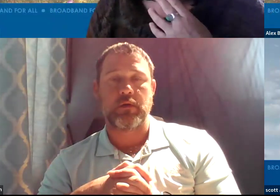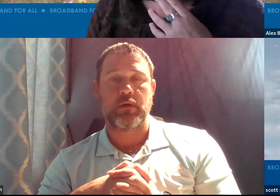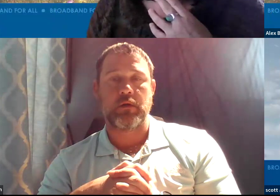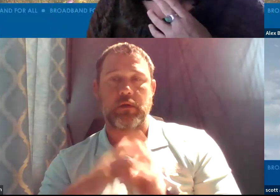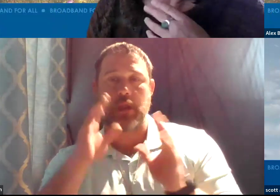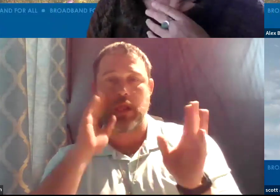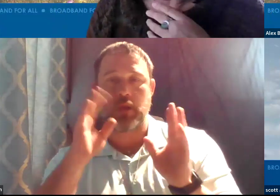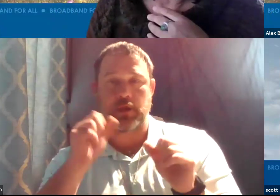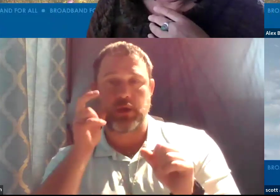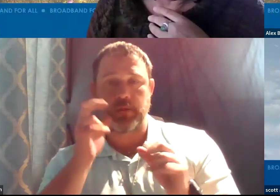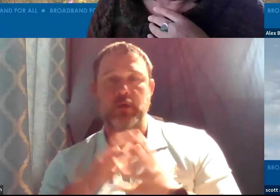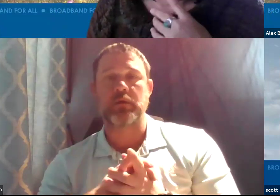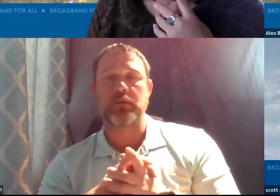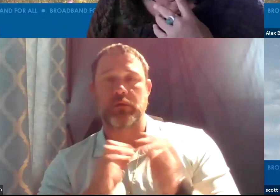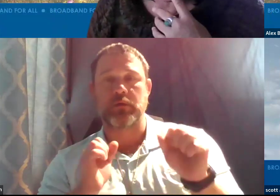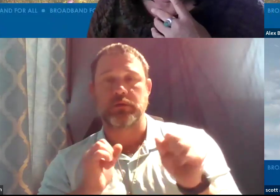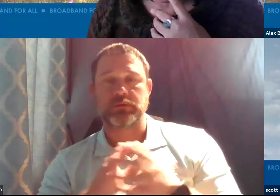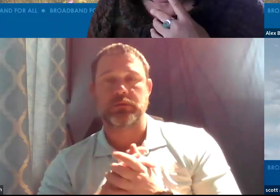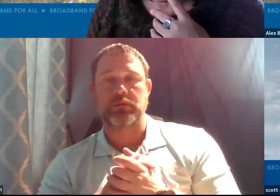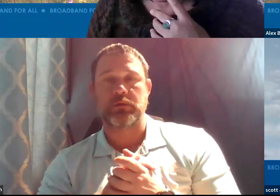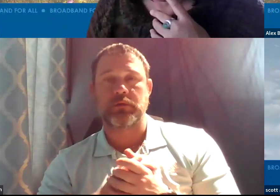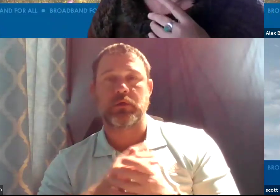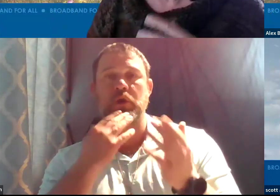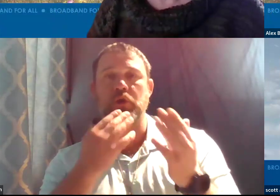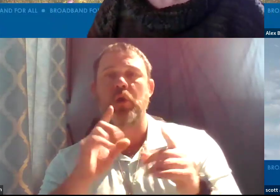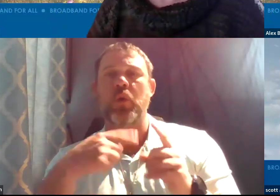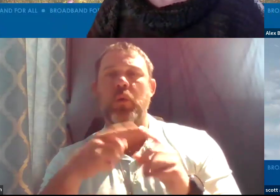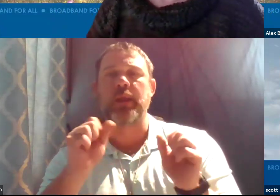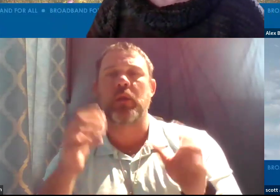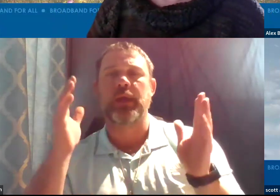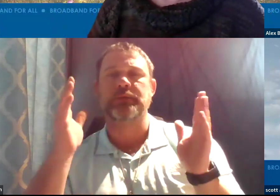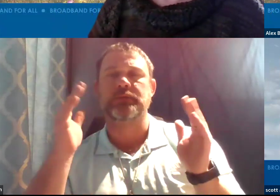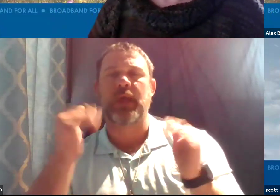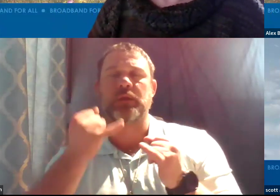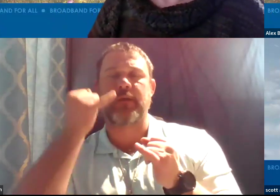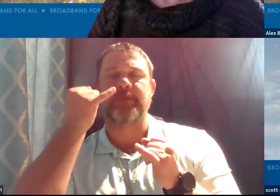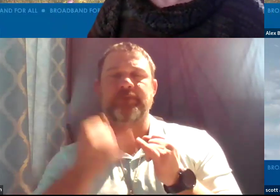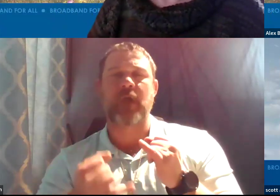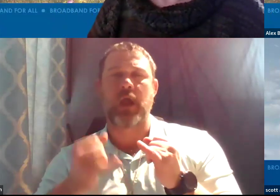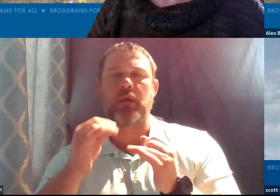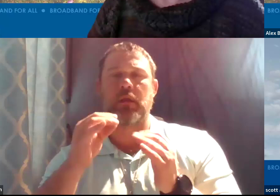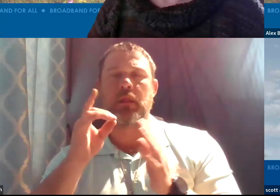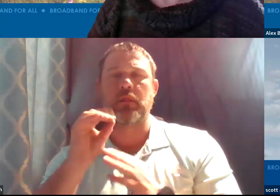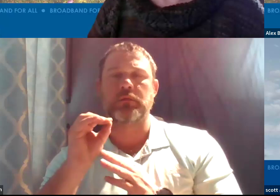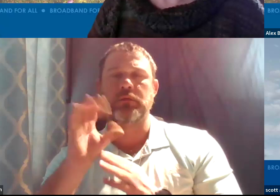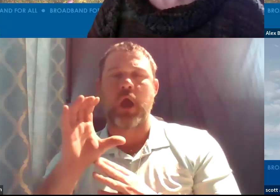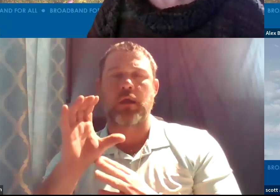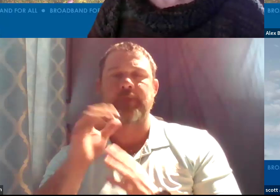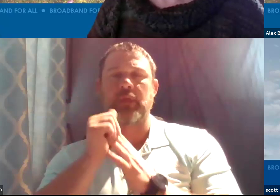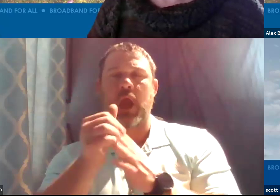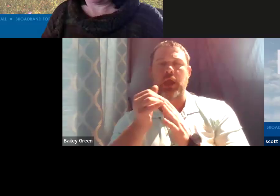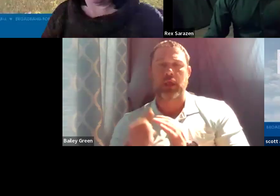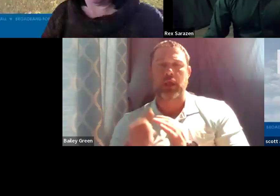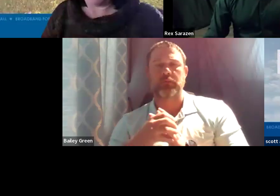Hi, can you hear me? Yes. Good. When can we expect a final document of the